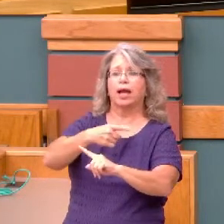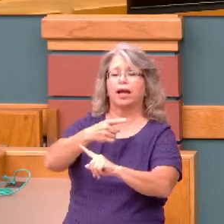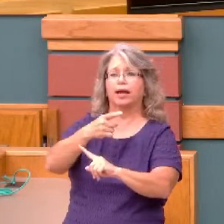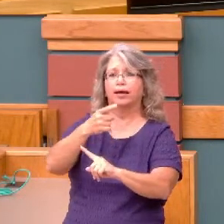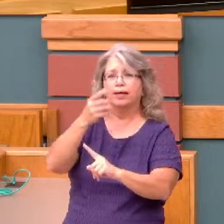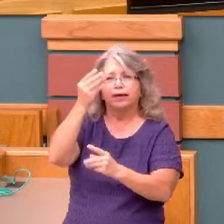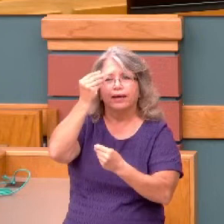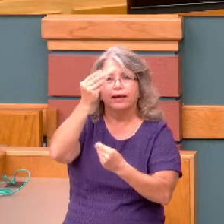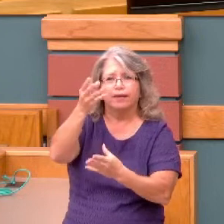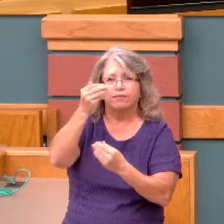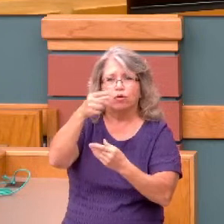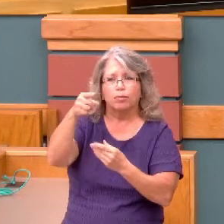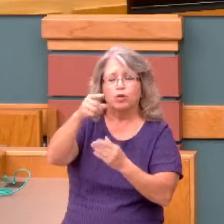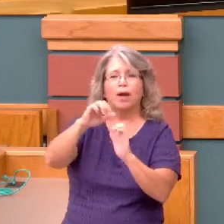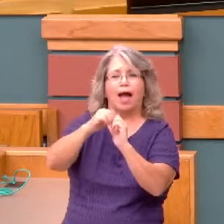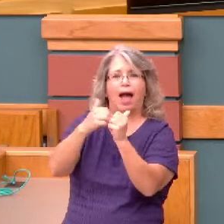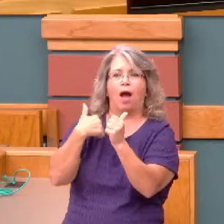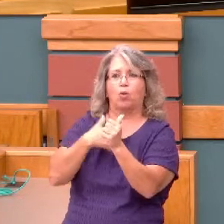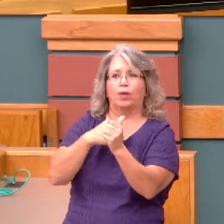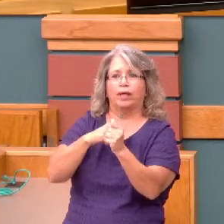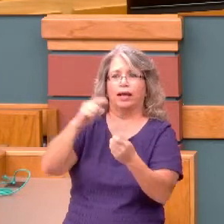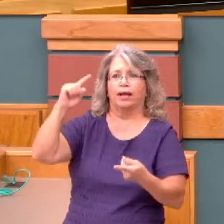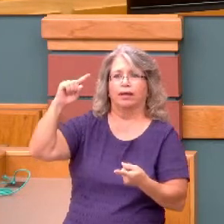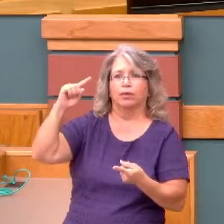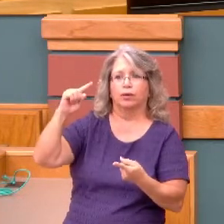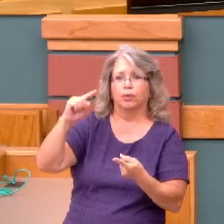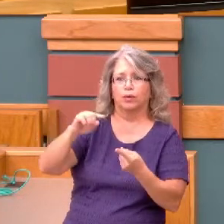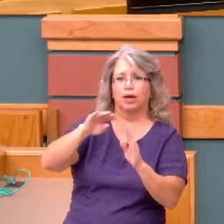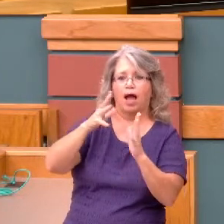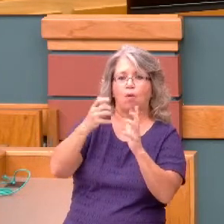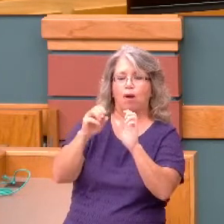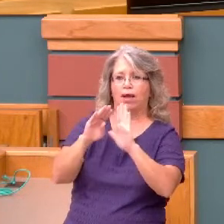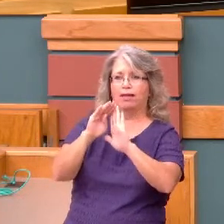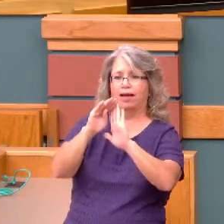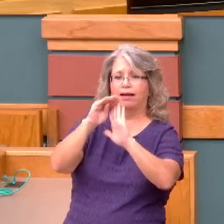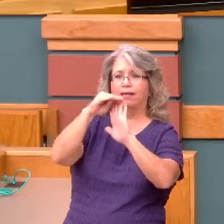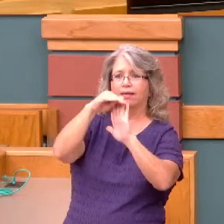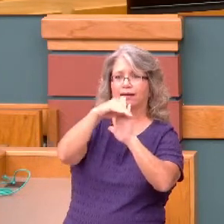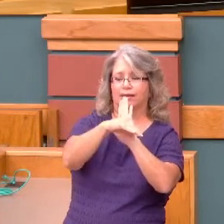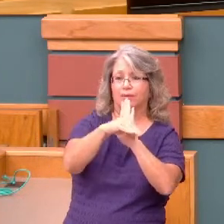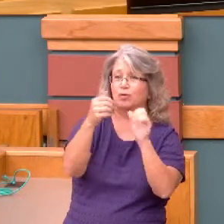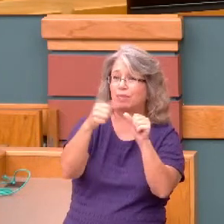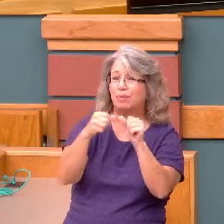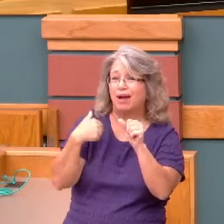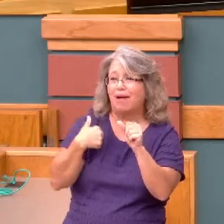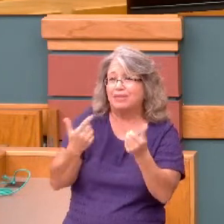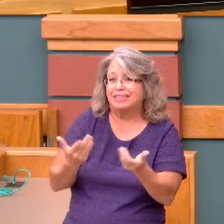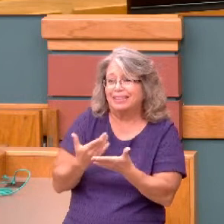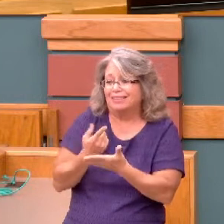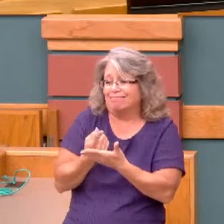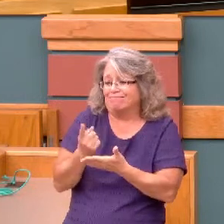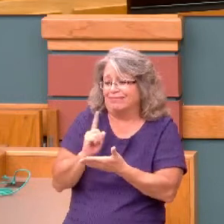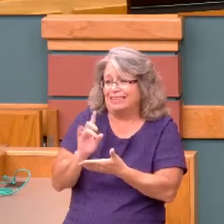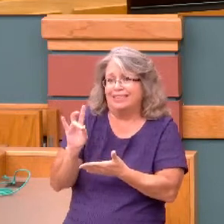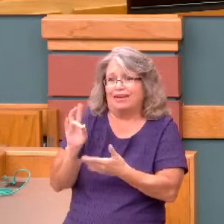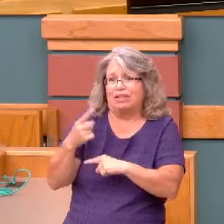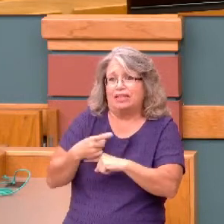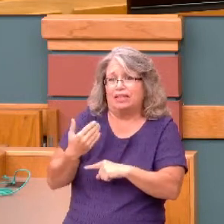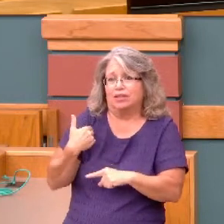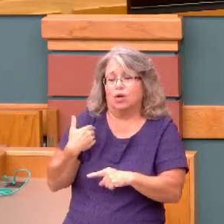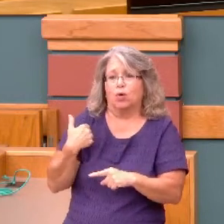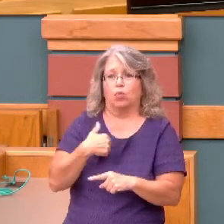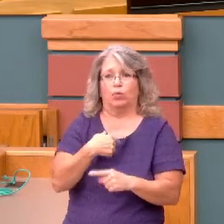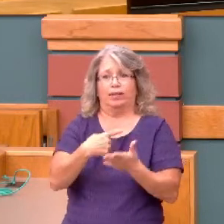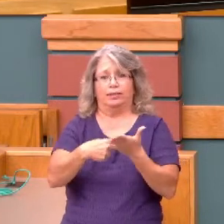can reverse this trend. But you'll remember, I was just with you 7 days ago when we talked about the same chart, and